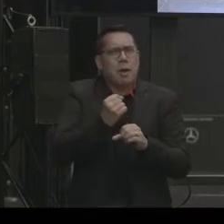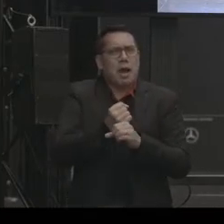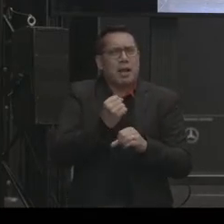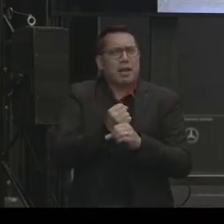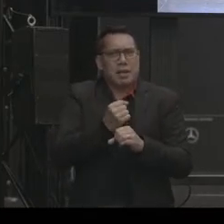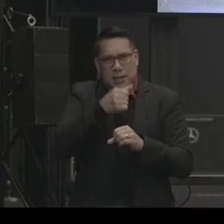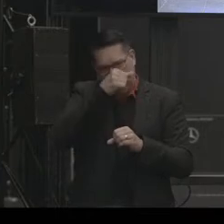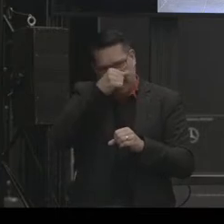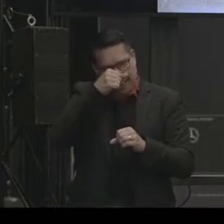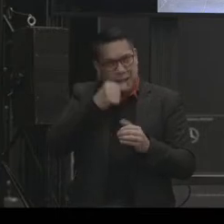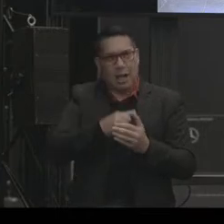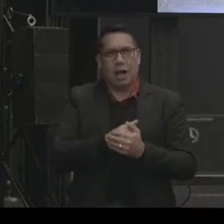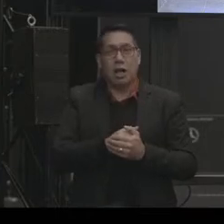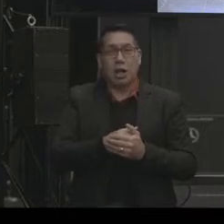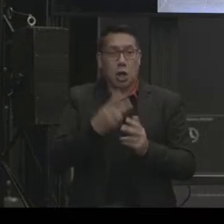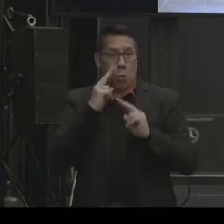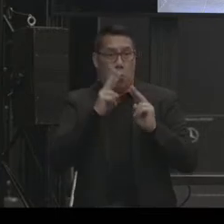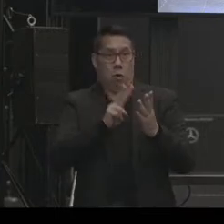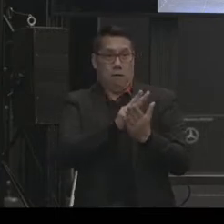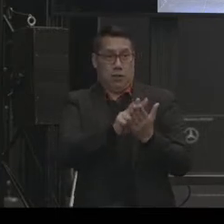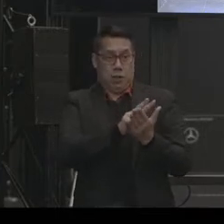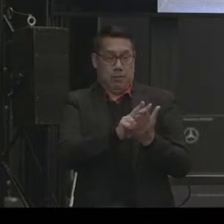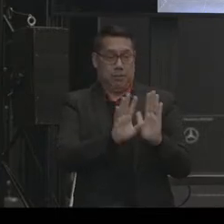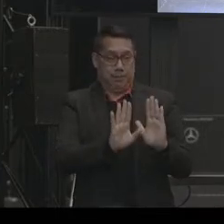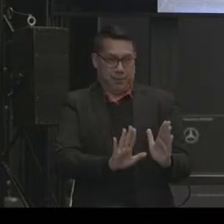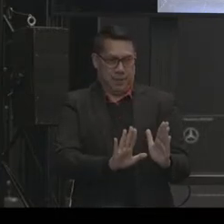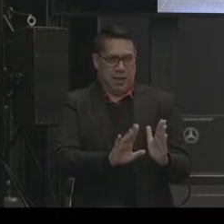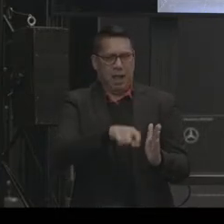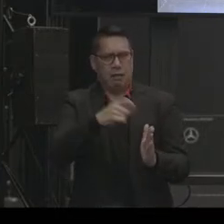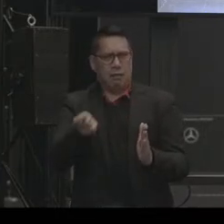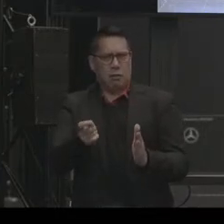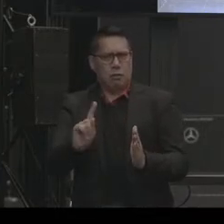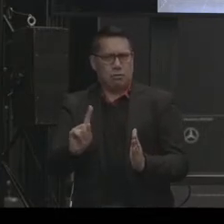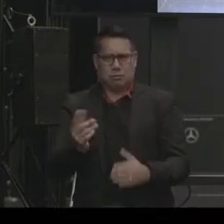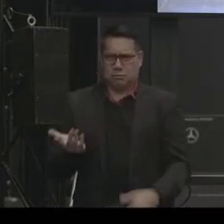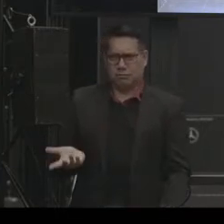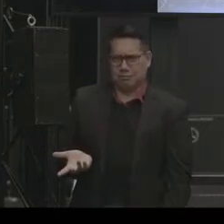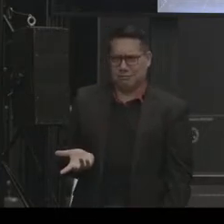Like, you watch the videos, and then what?